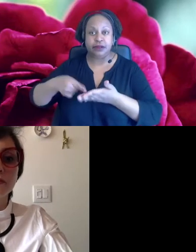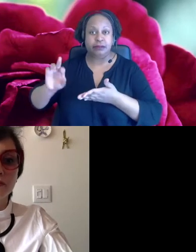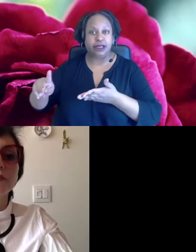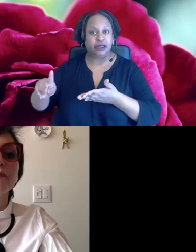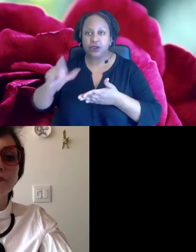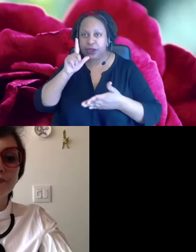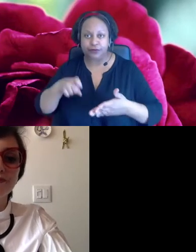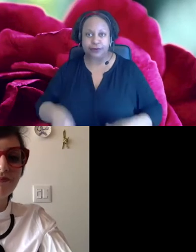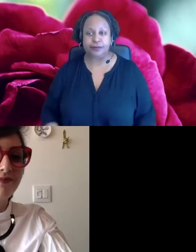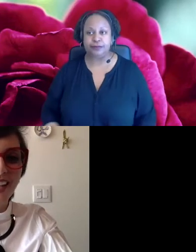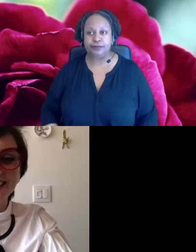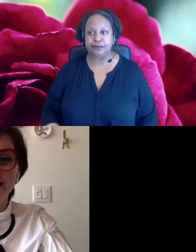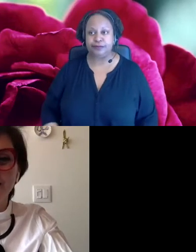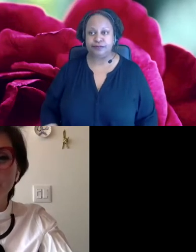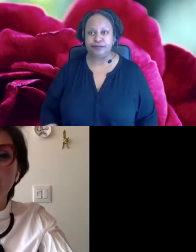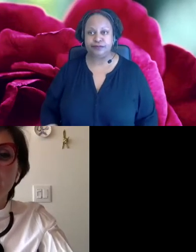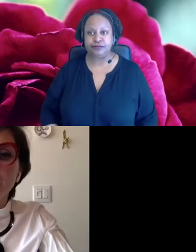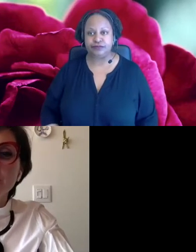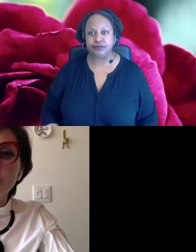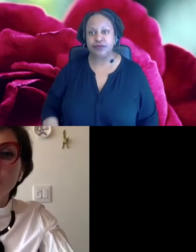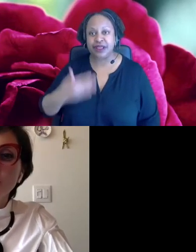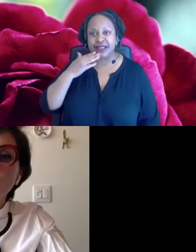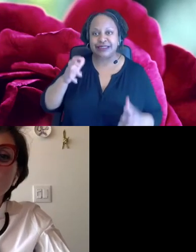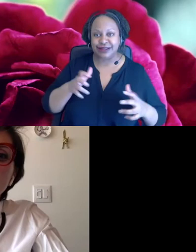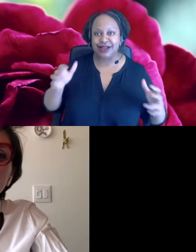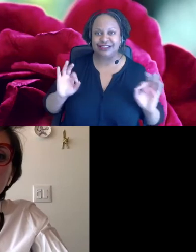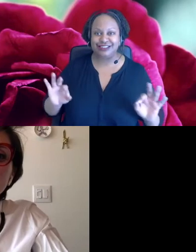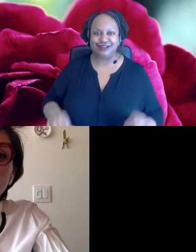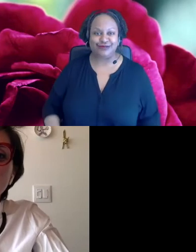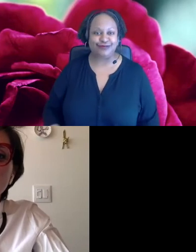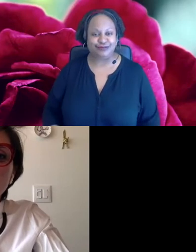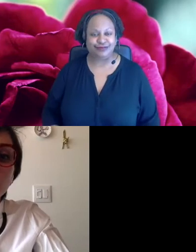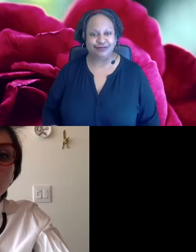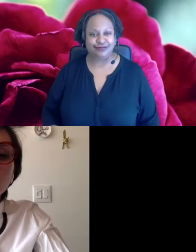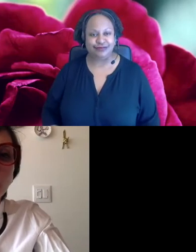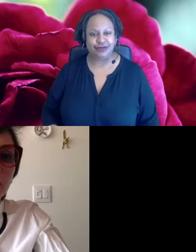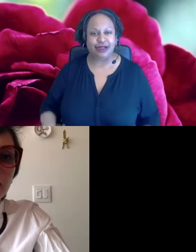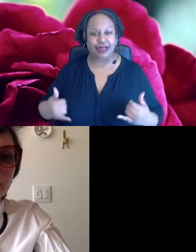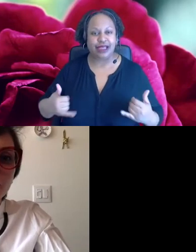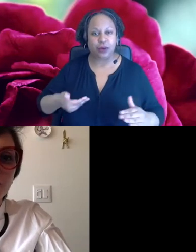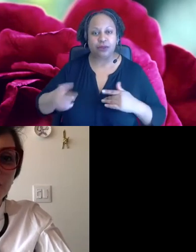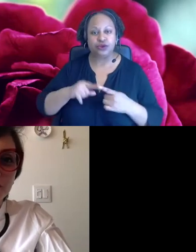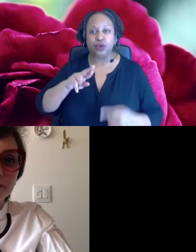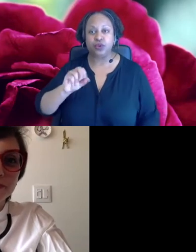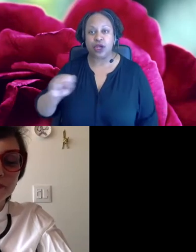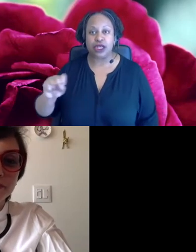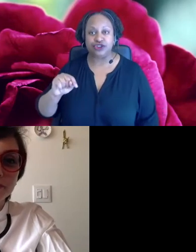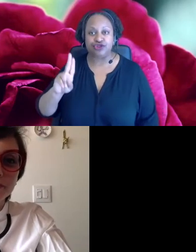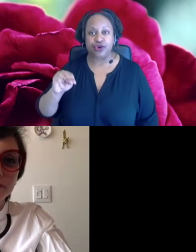in. Thanks a lot. So now we welcome Ross Turnbull for our next question.